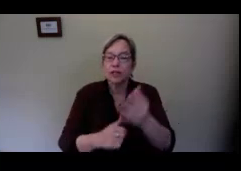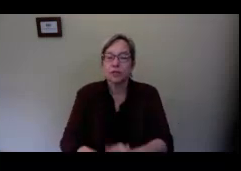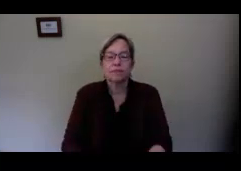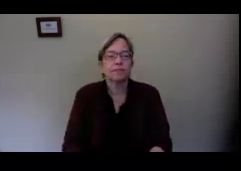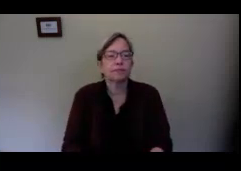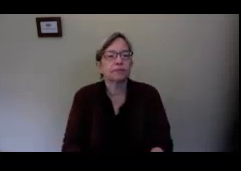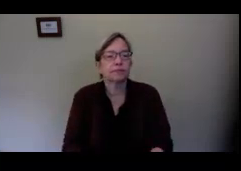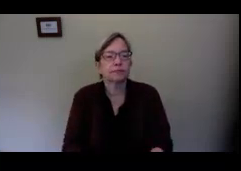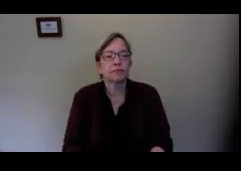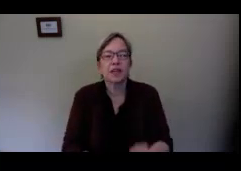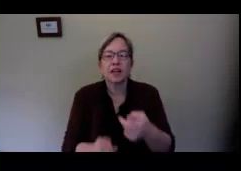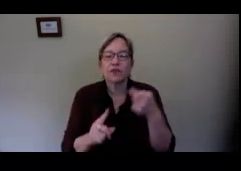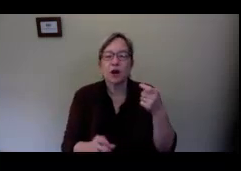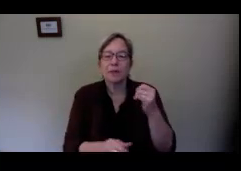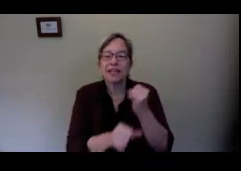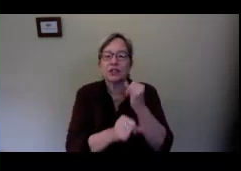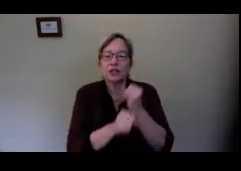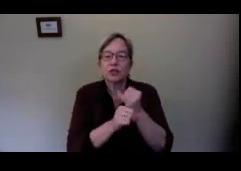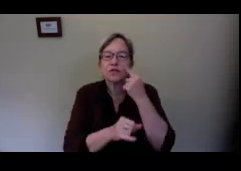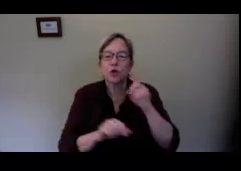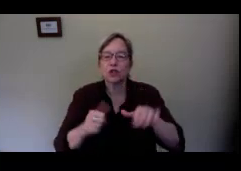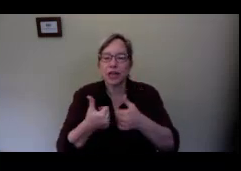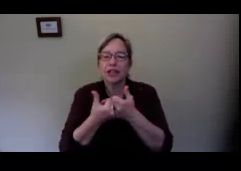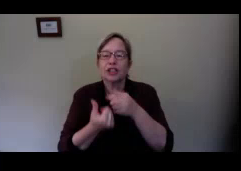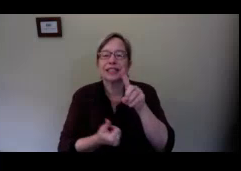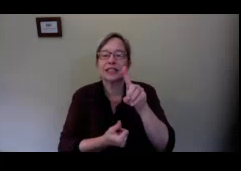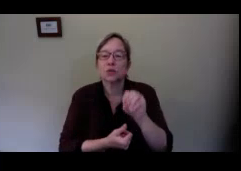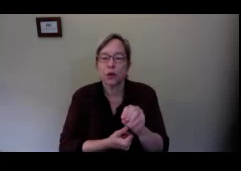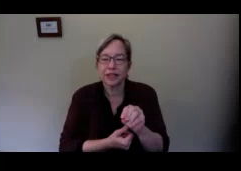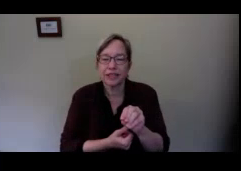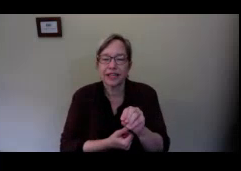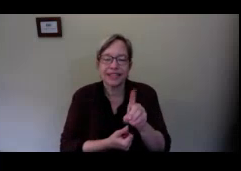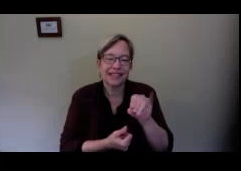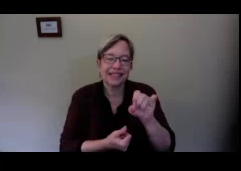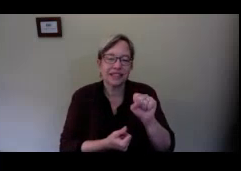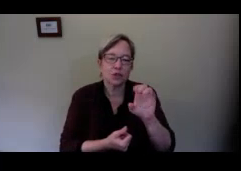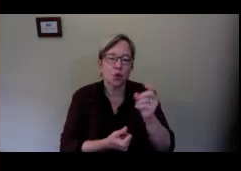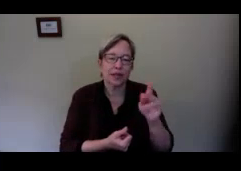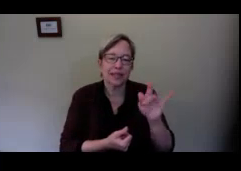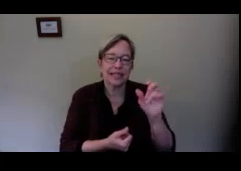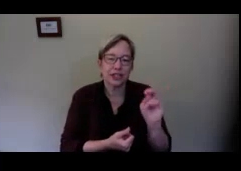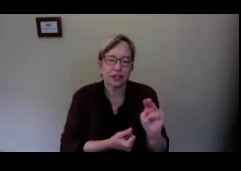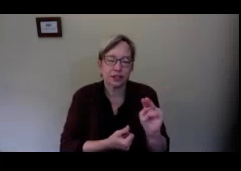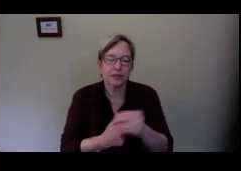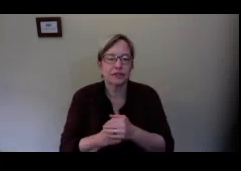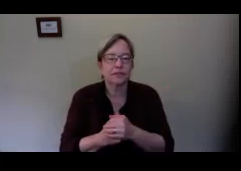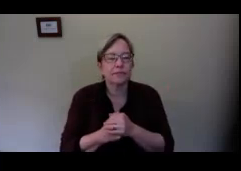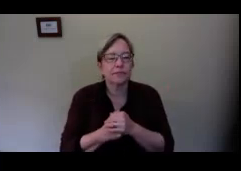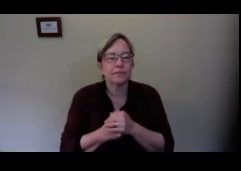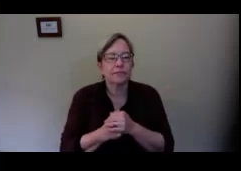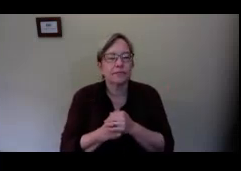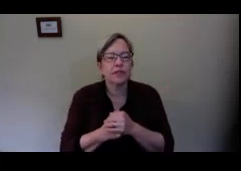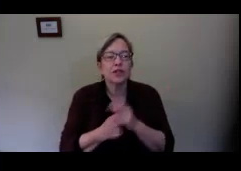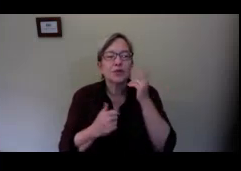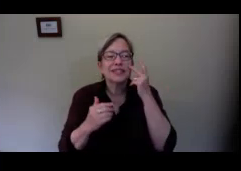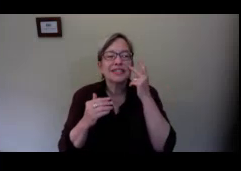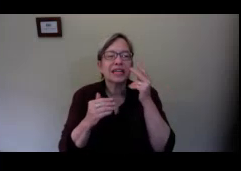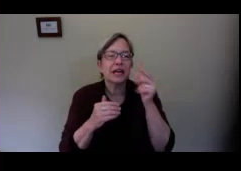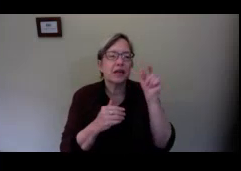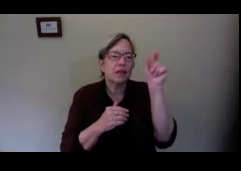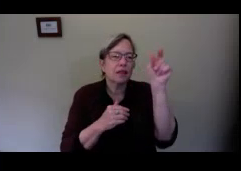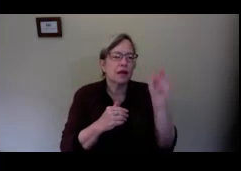And it's from the Institute for Challenging Disorganization. And you can see the levels are on the left